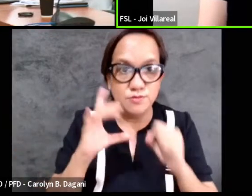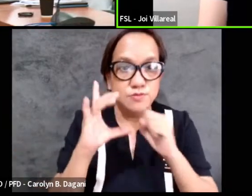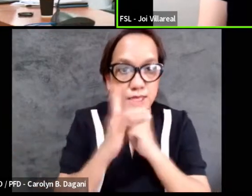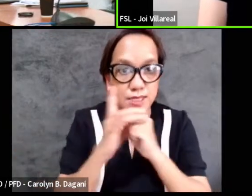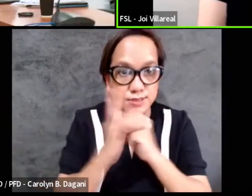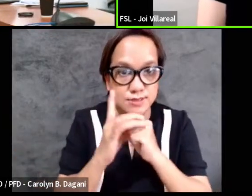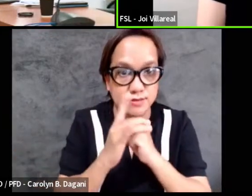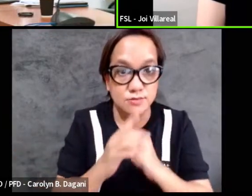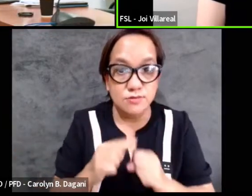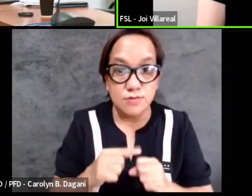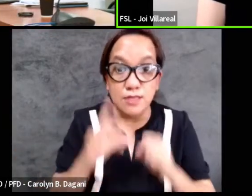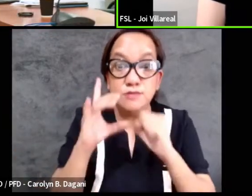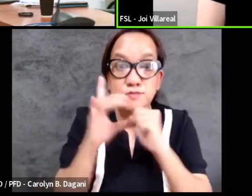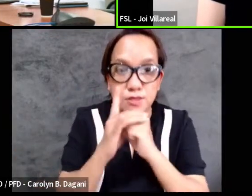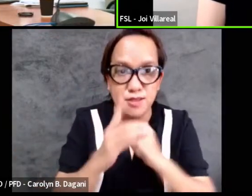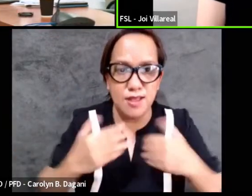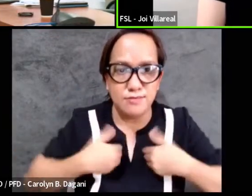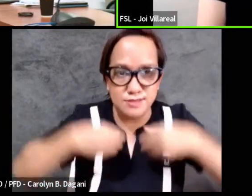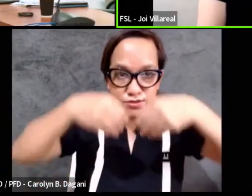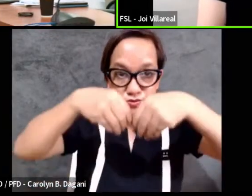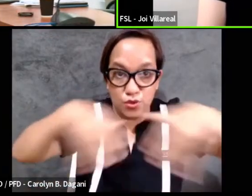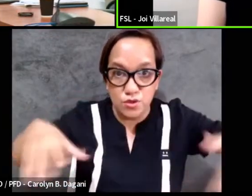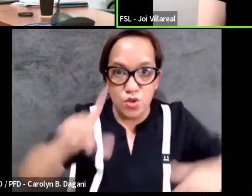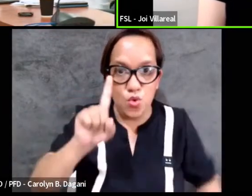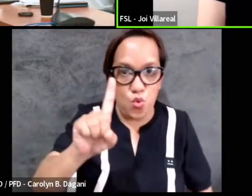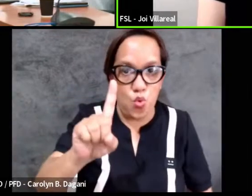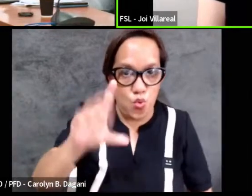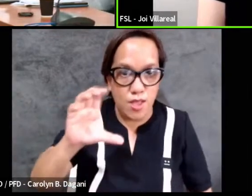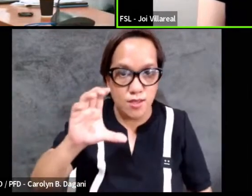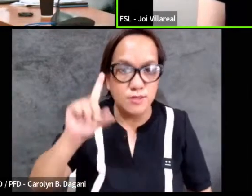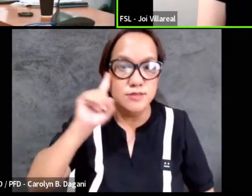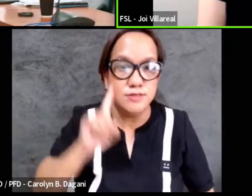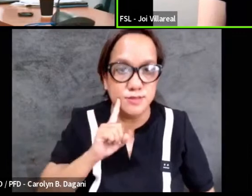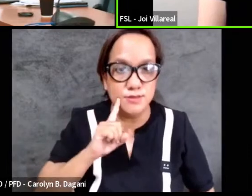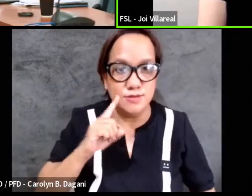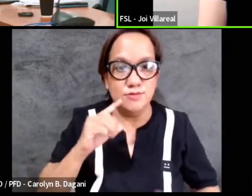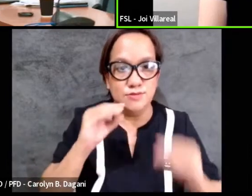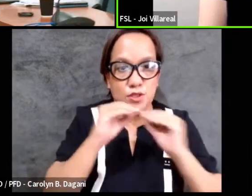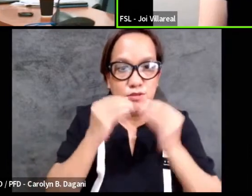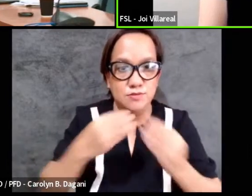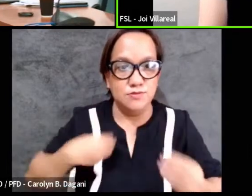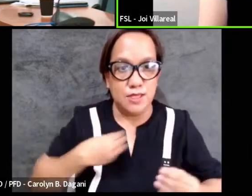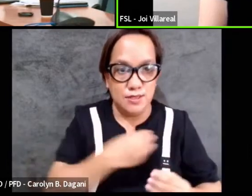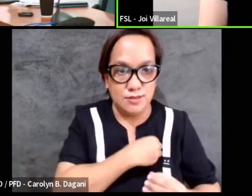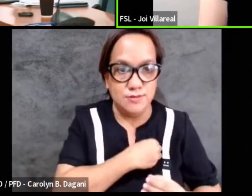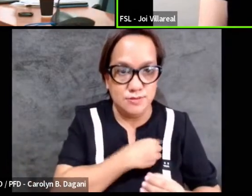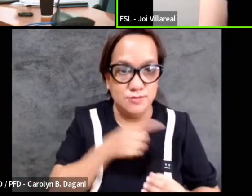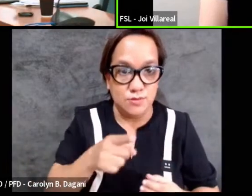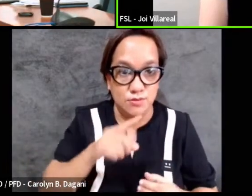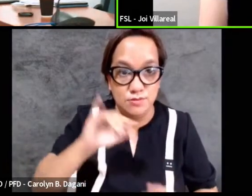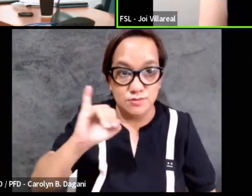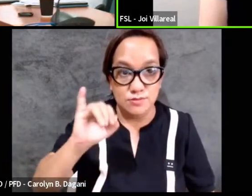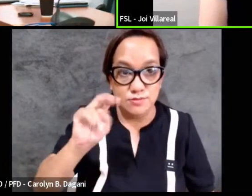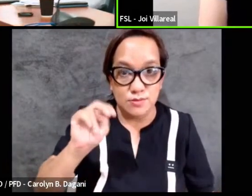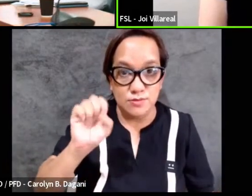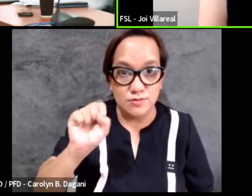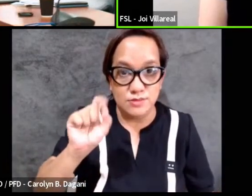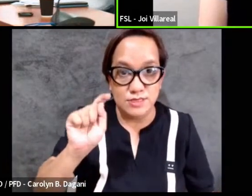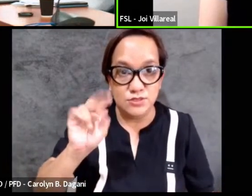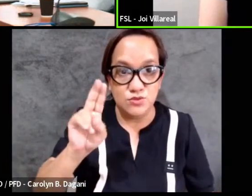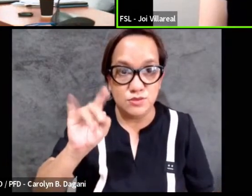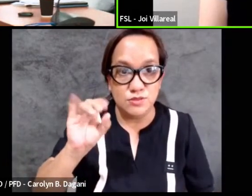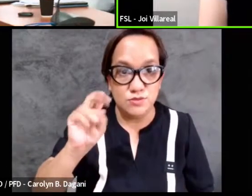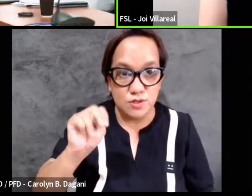Chair, and also part of the KWF unit, kami po sa Philippine Federation of the Deaf. We have around 100